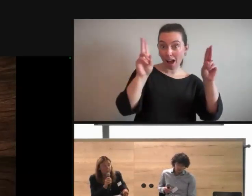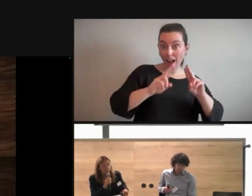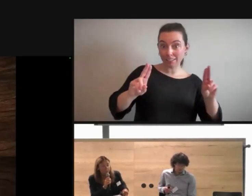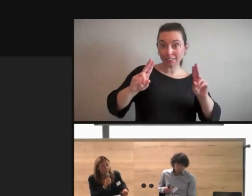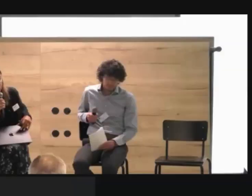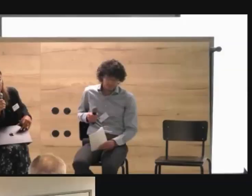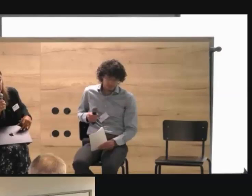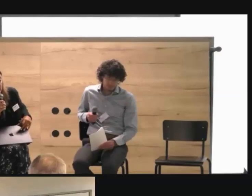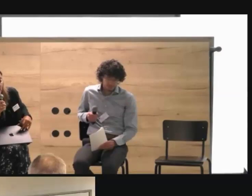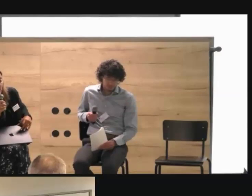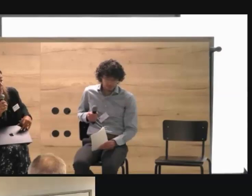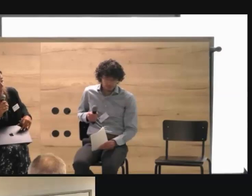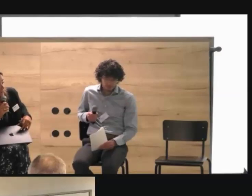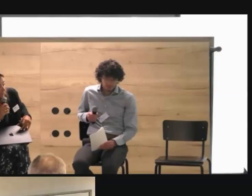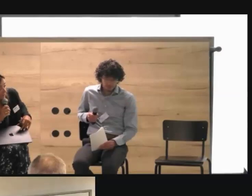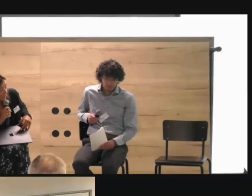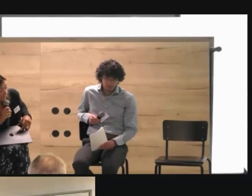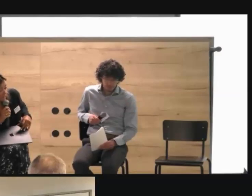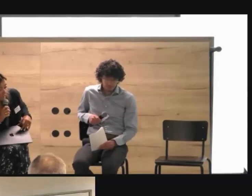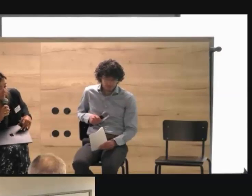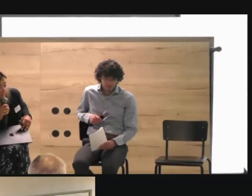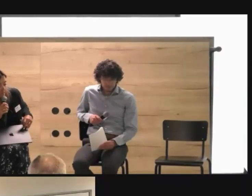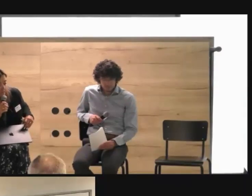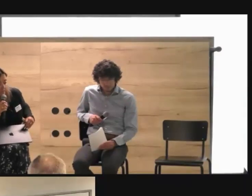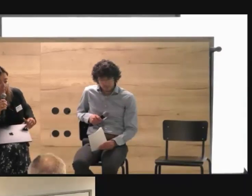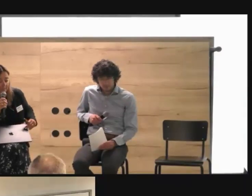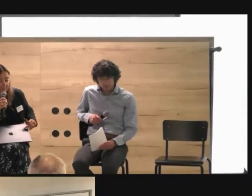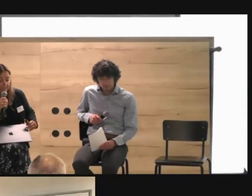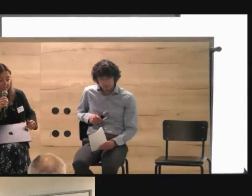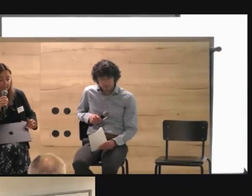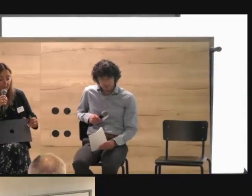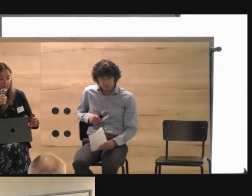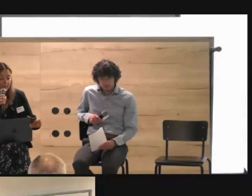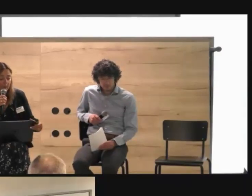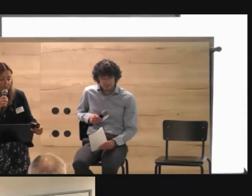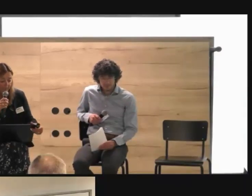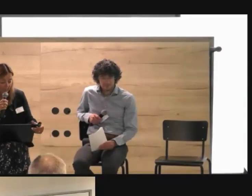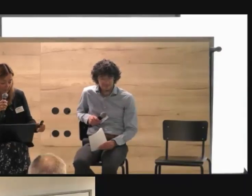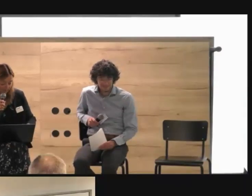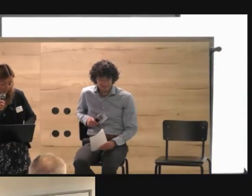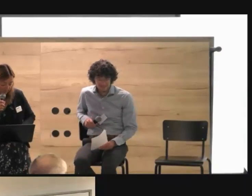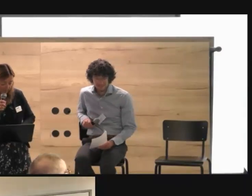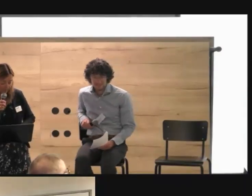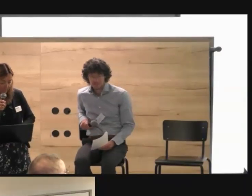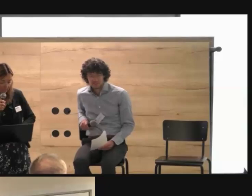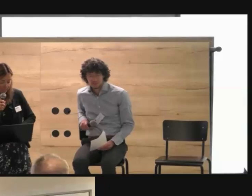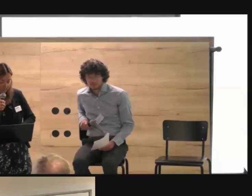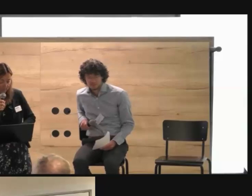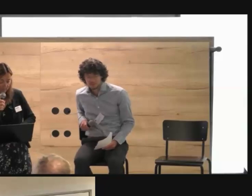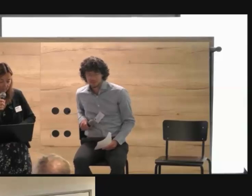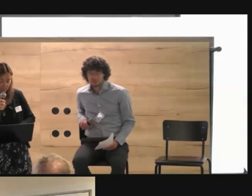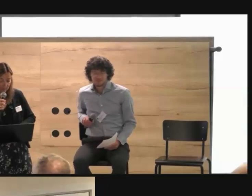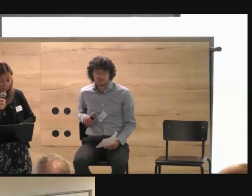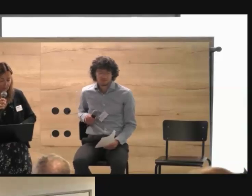Not for me, it will, at least. I don't know what people in Then let's let someone else do the slides. Yeah. If that's not going to come up.